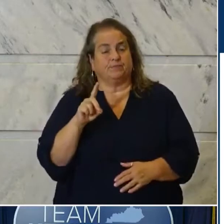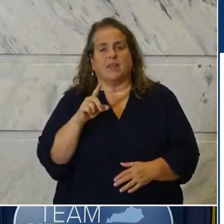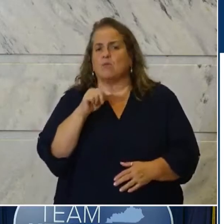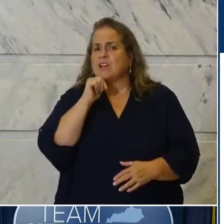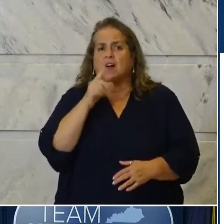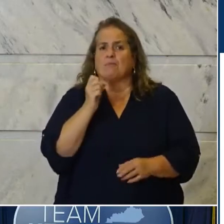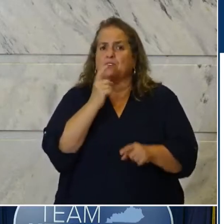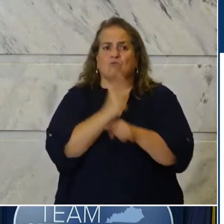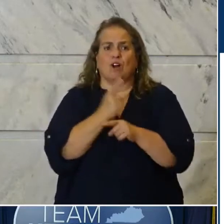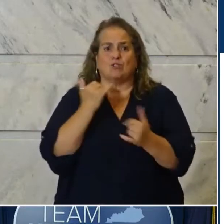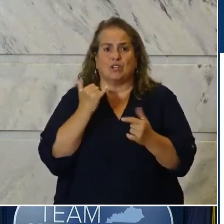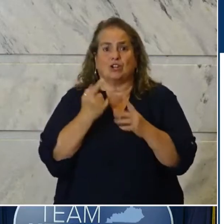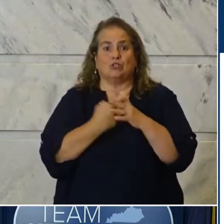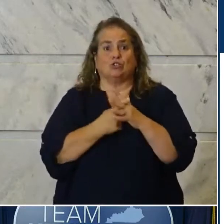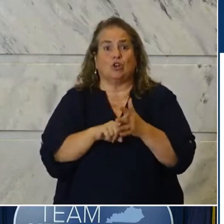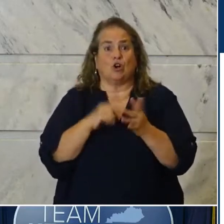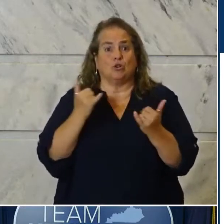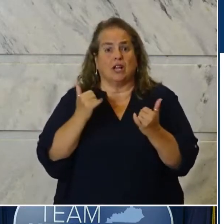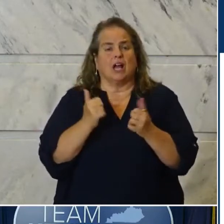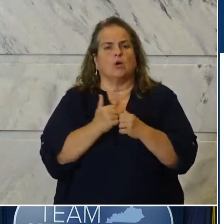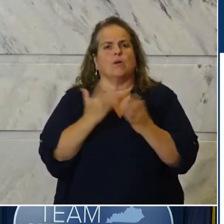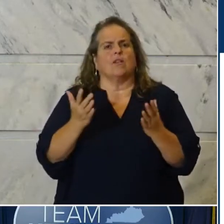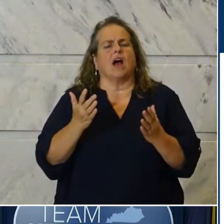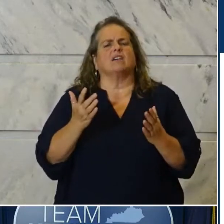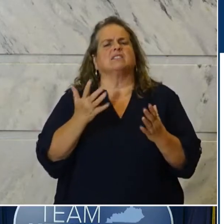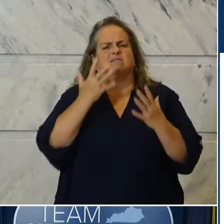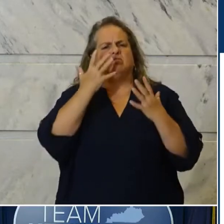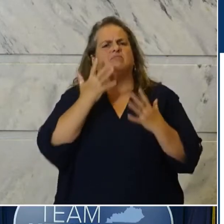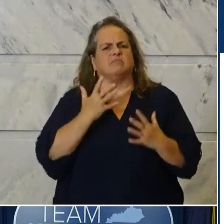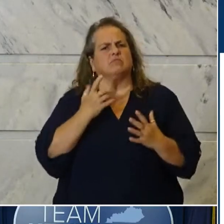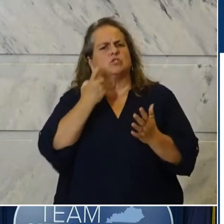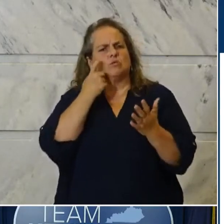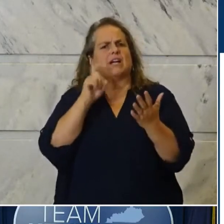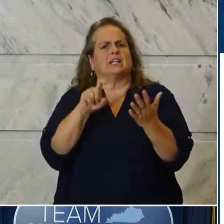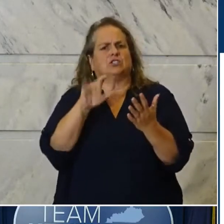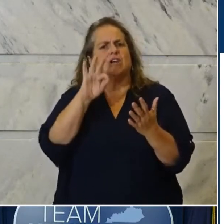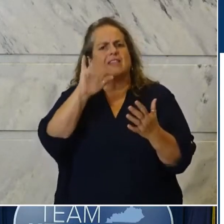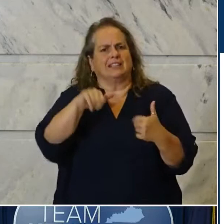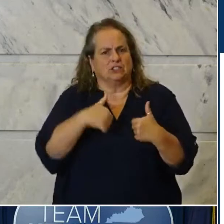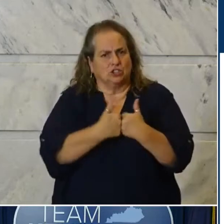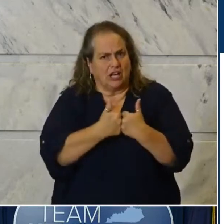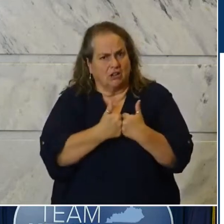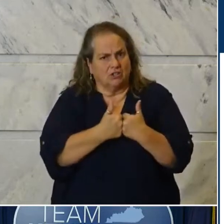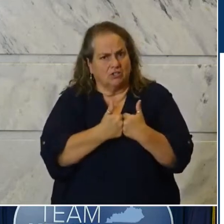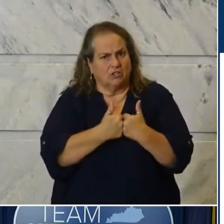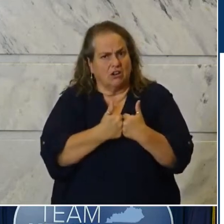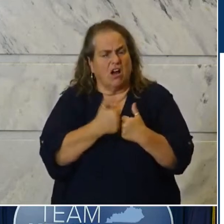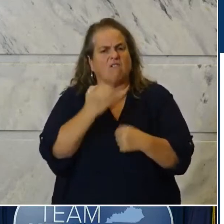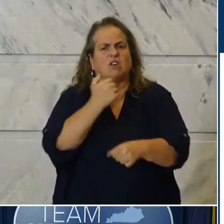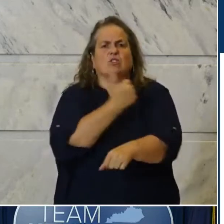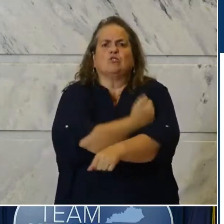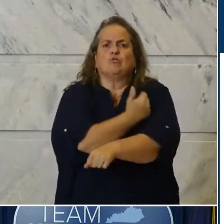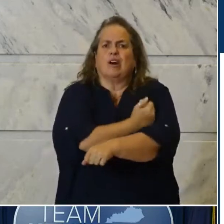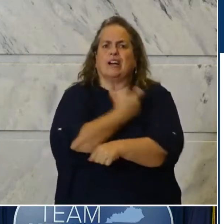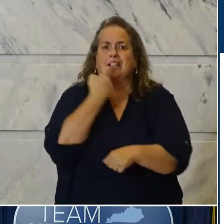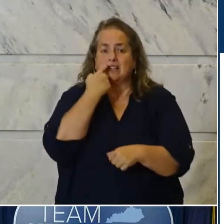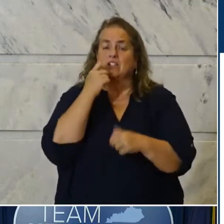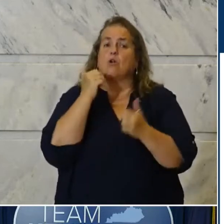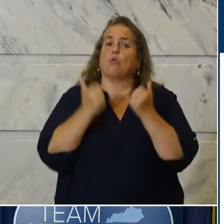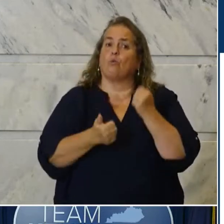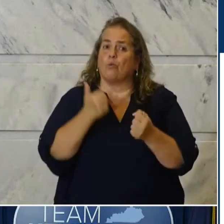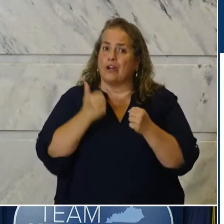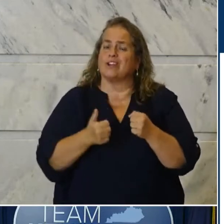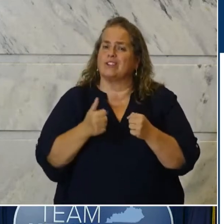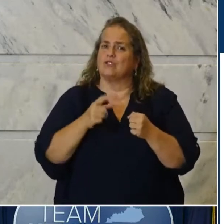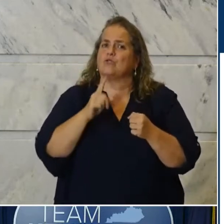than a somber recognition of this challenge, one that got me into running